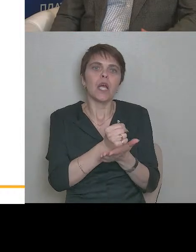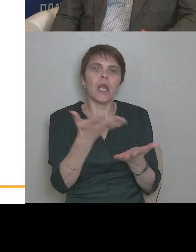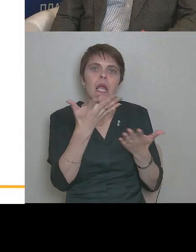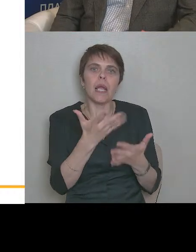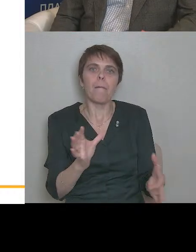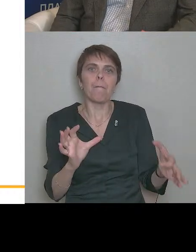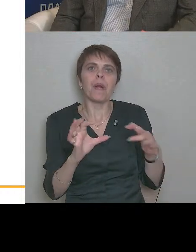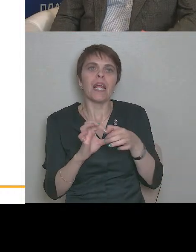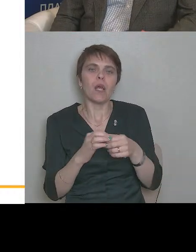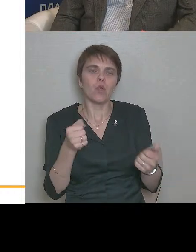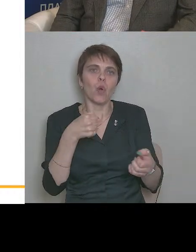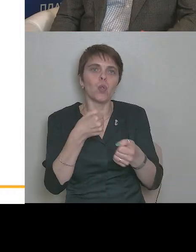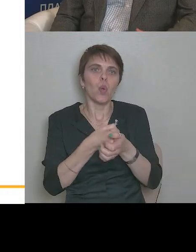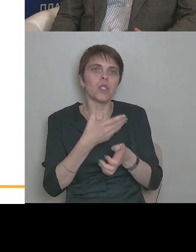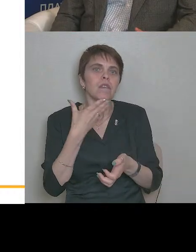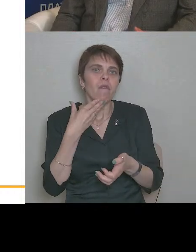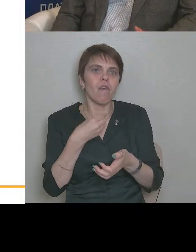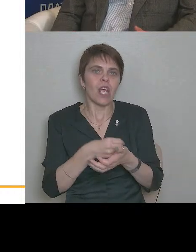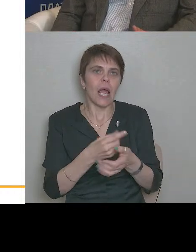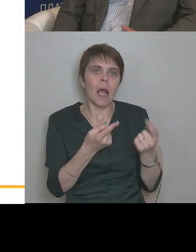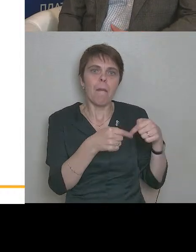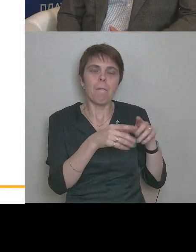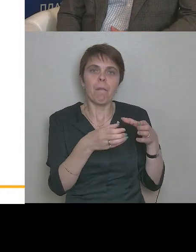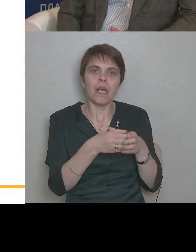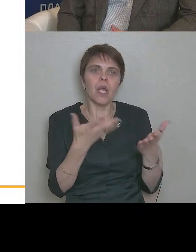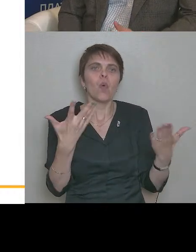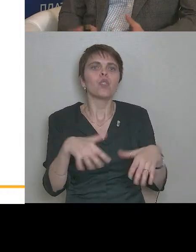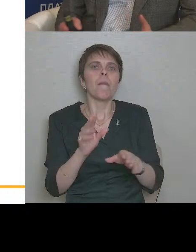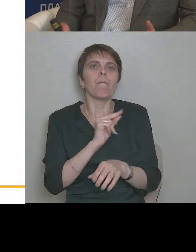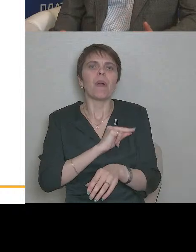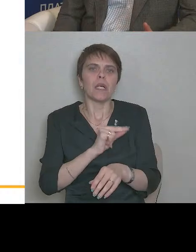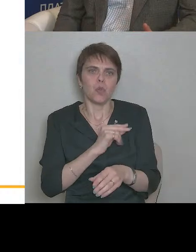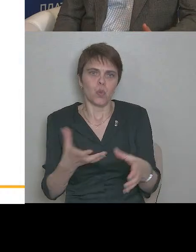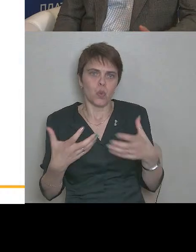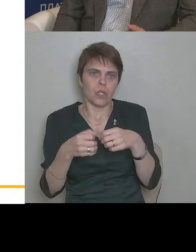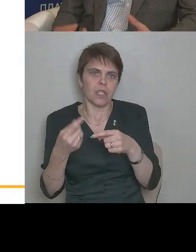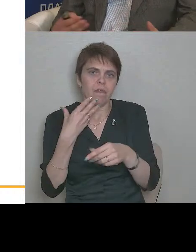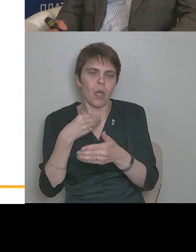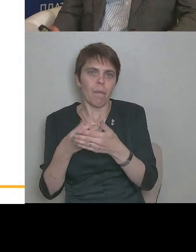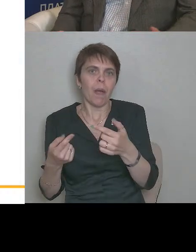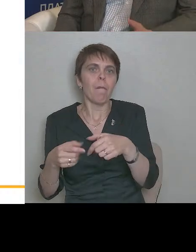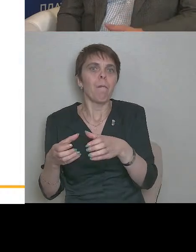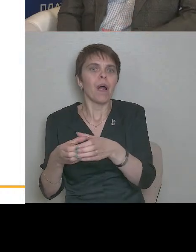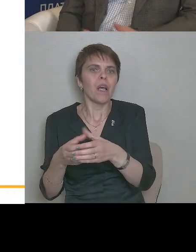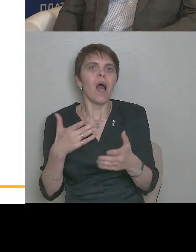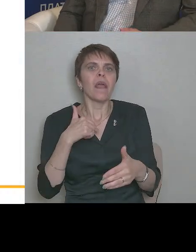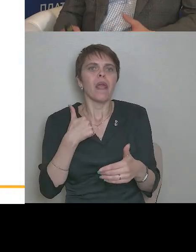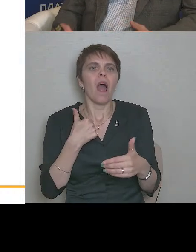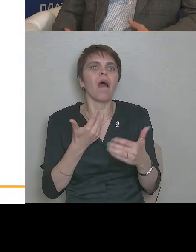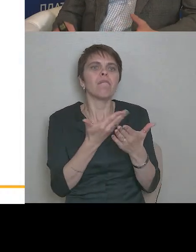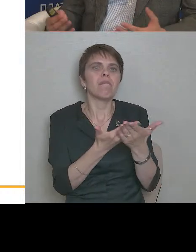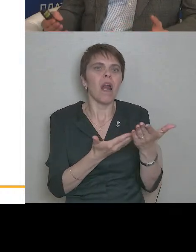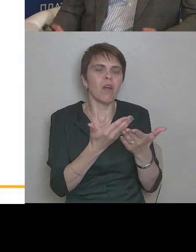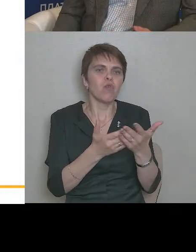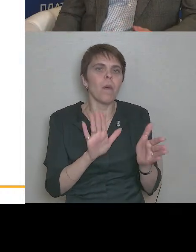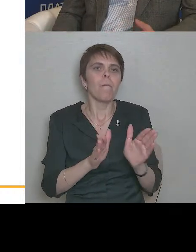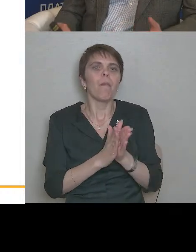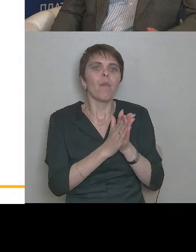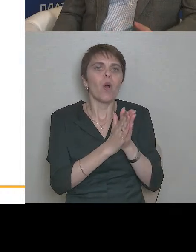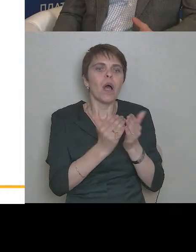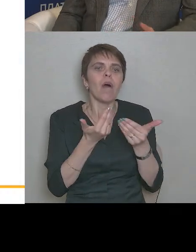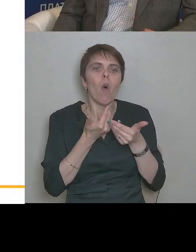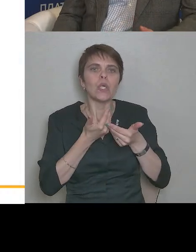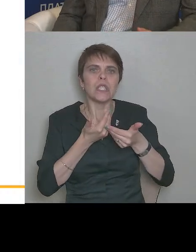meetings only on the permission of the top-level organizations. And I would like to suggest